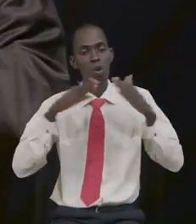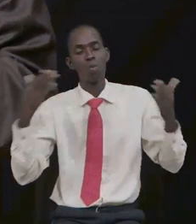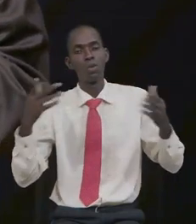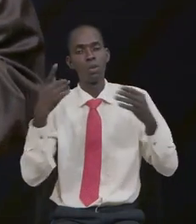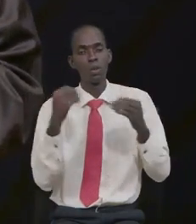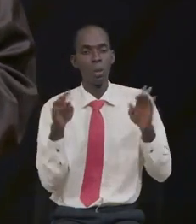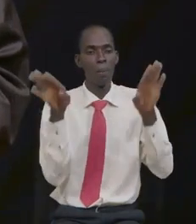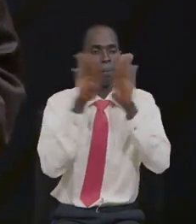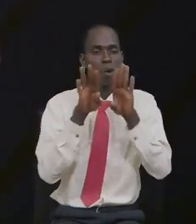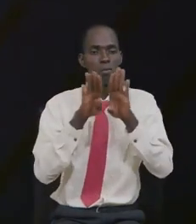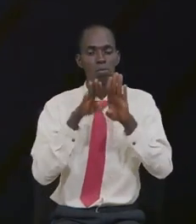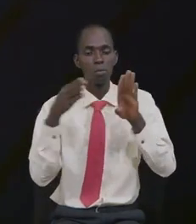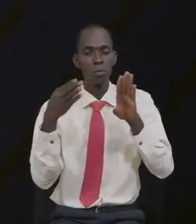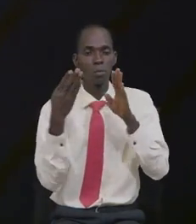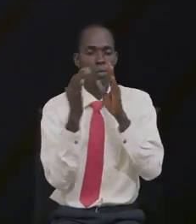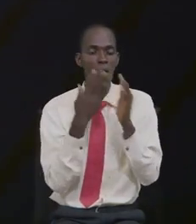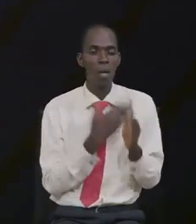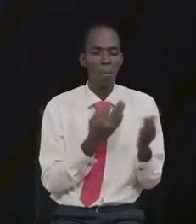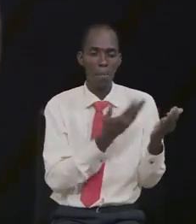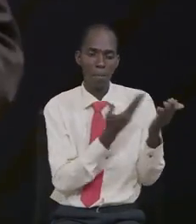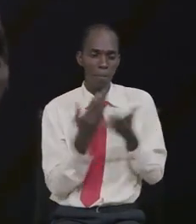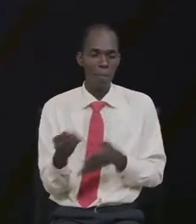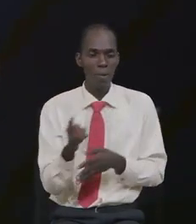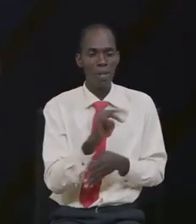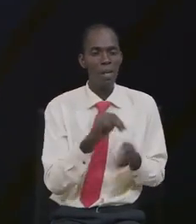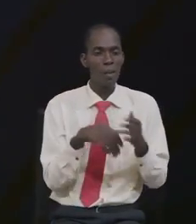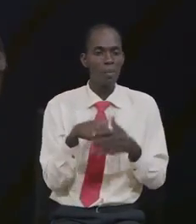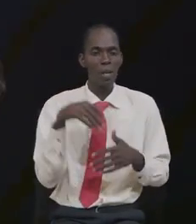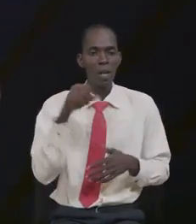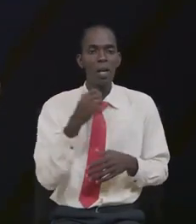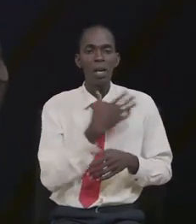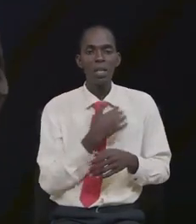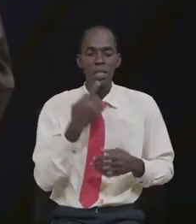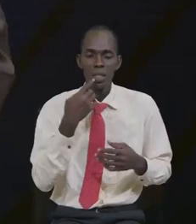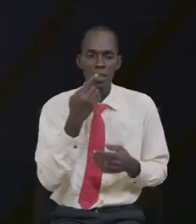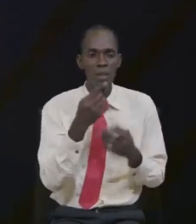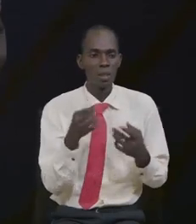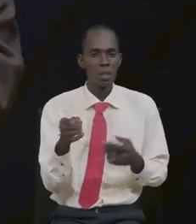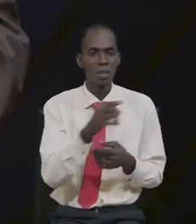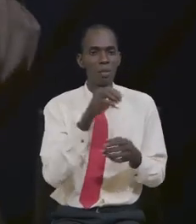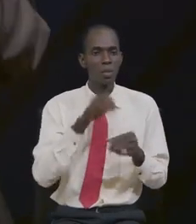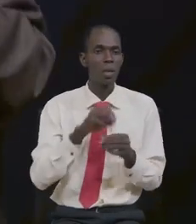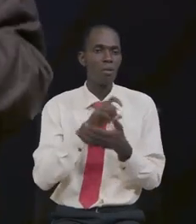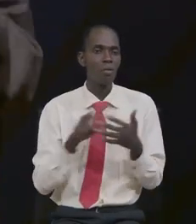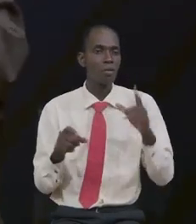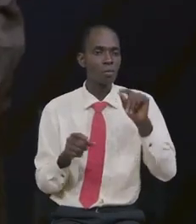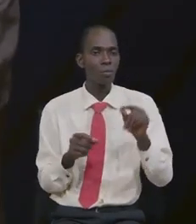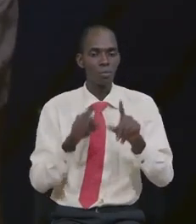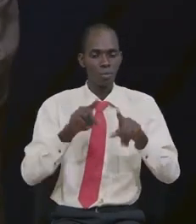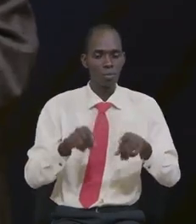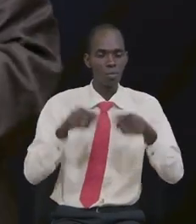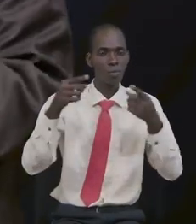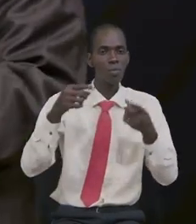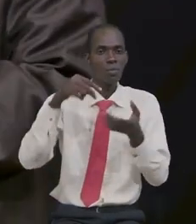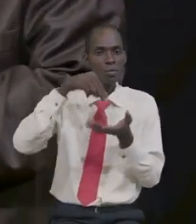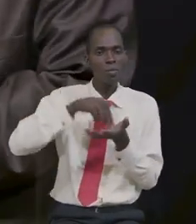and brought them forth, and said in verse 20, go, stand and speak in